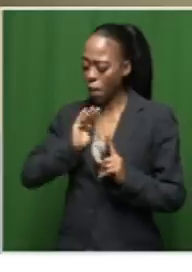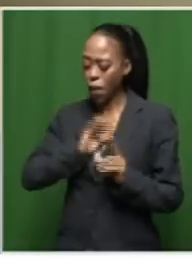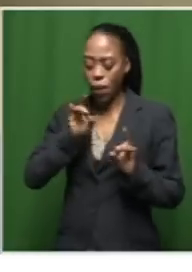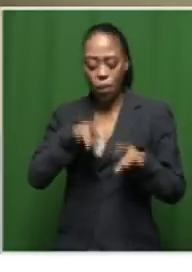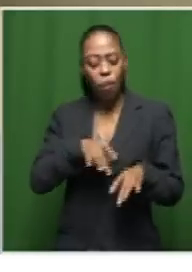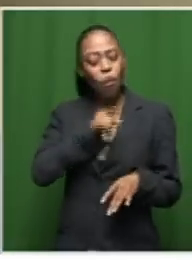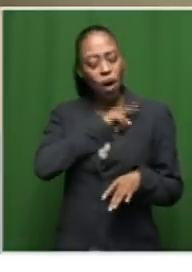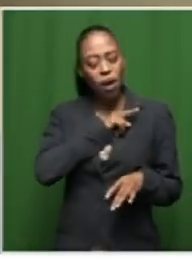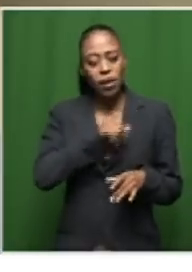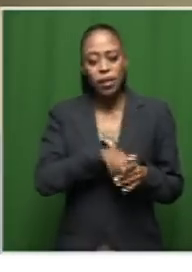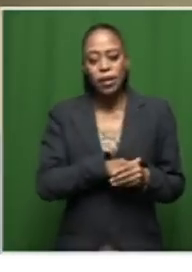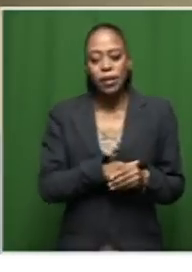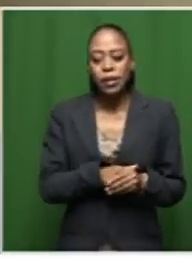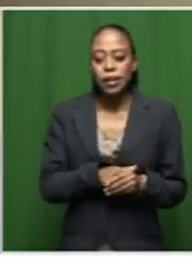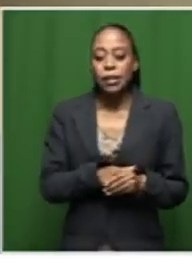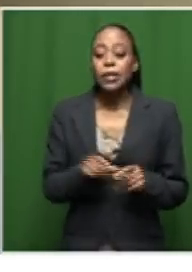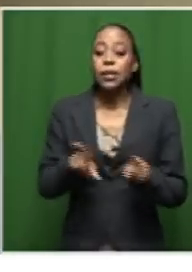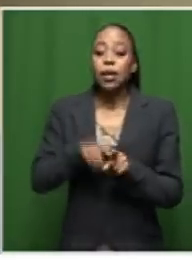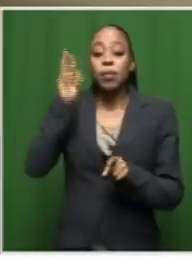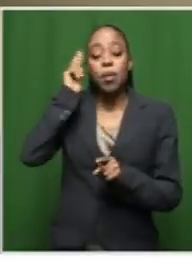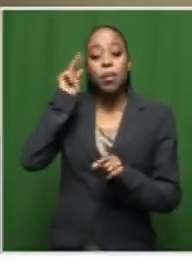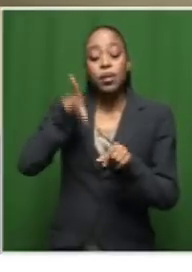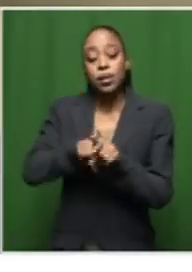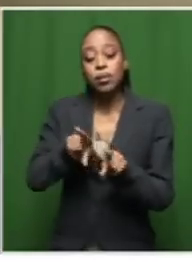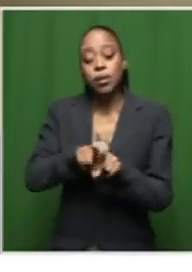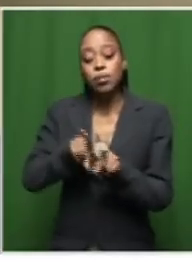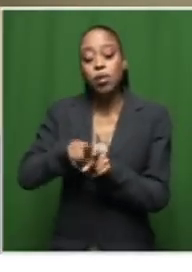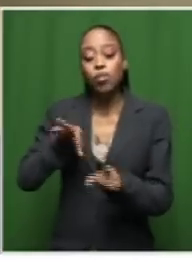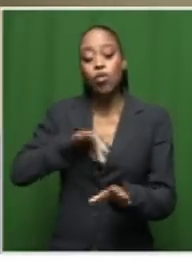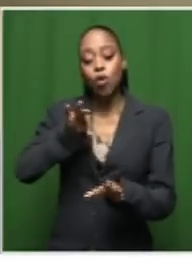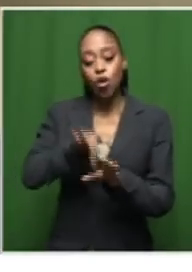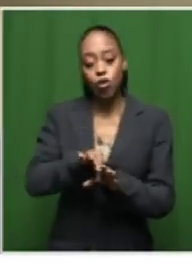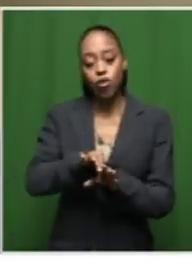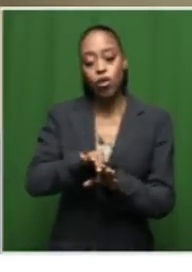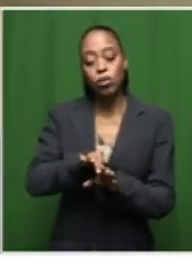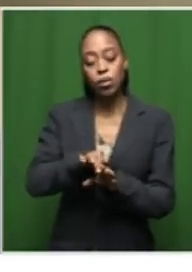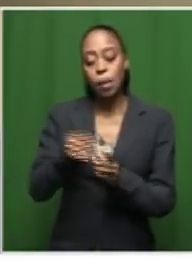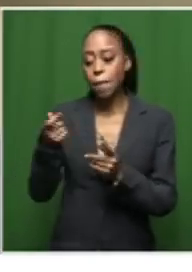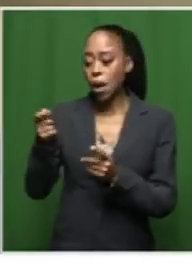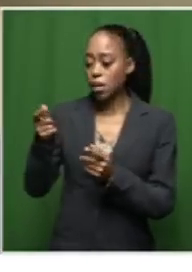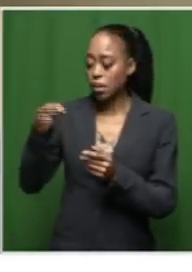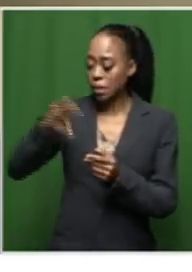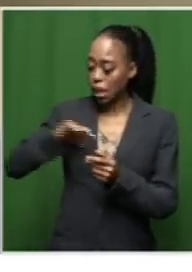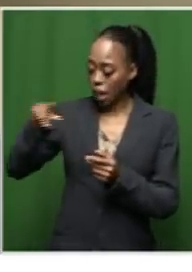account? Because remember that when we contribute to a pension fund serves also